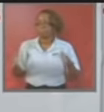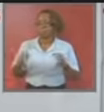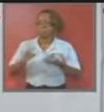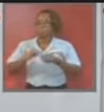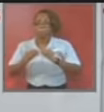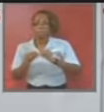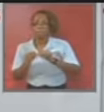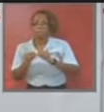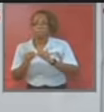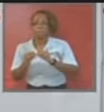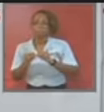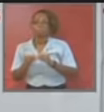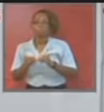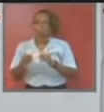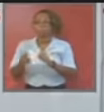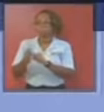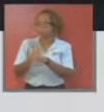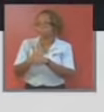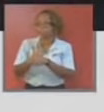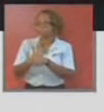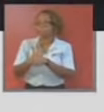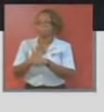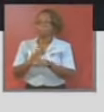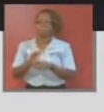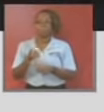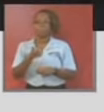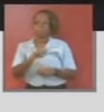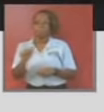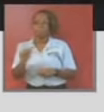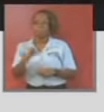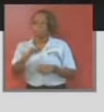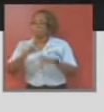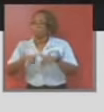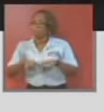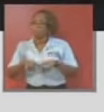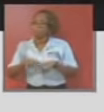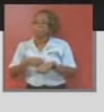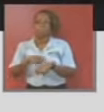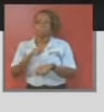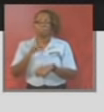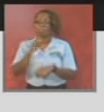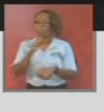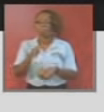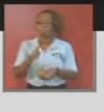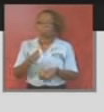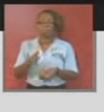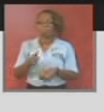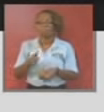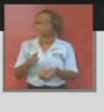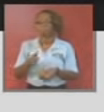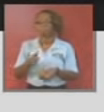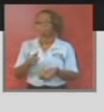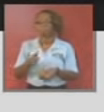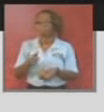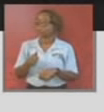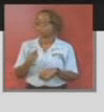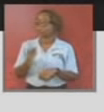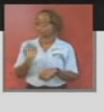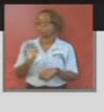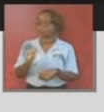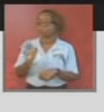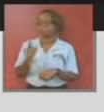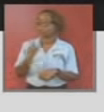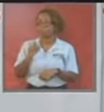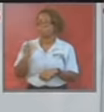given point in time, not necessarily indicating, sorry, that's the bar chart. I'm talking about the map of Trinidad and Tobago with the